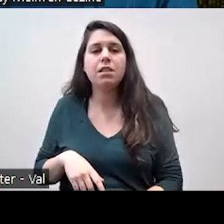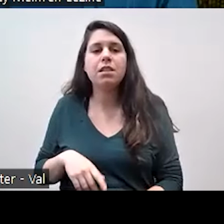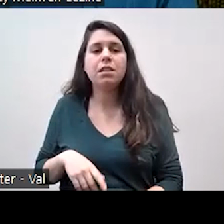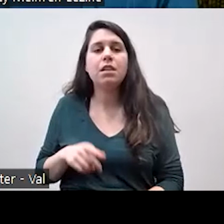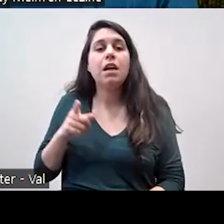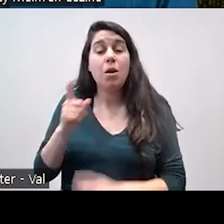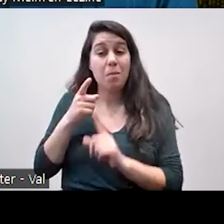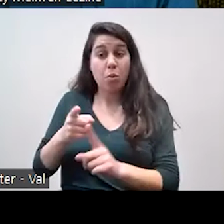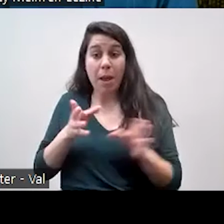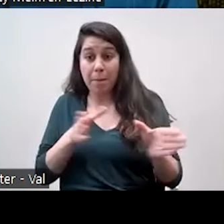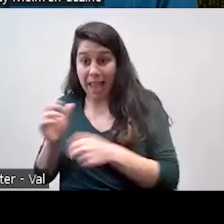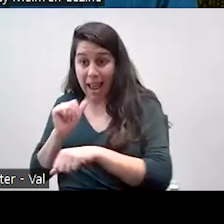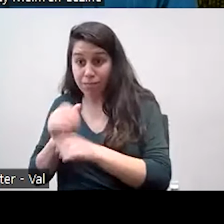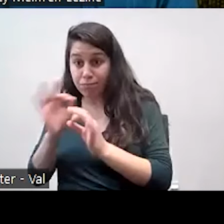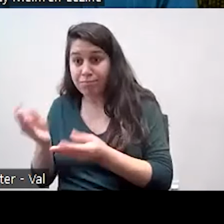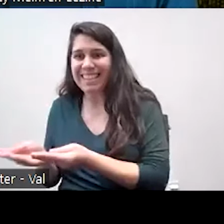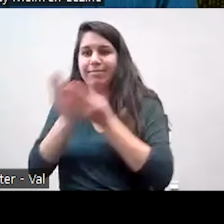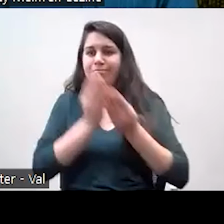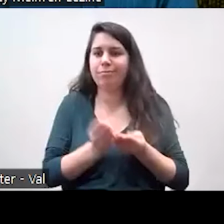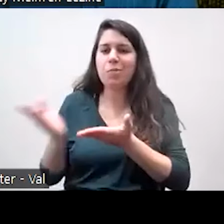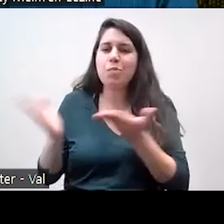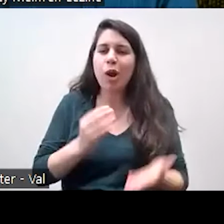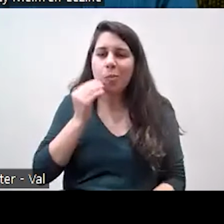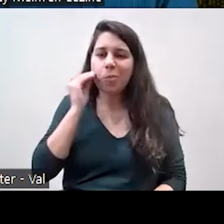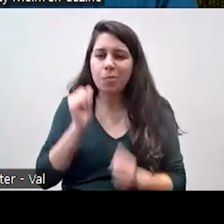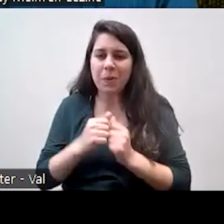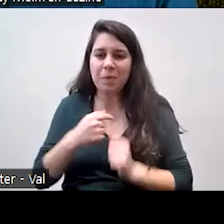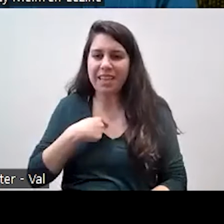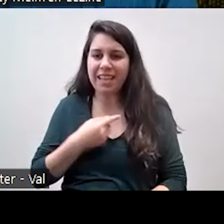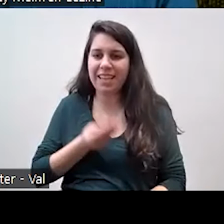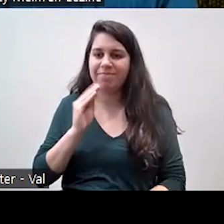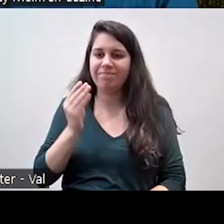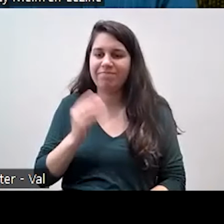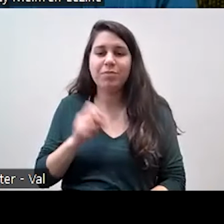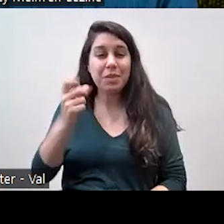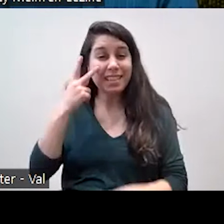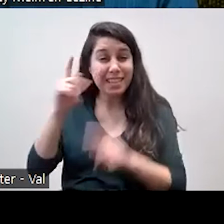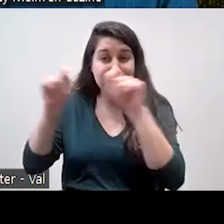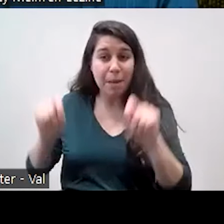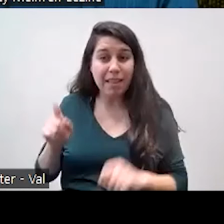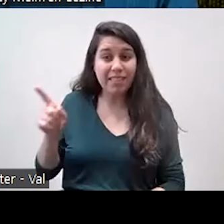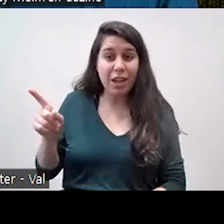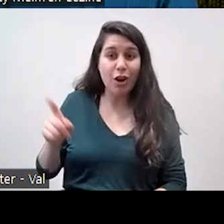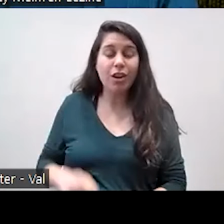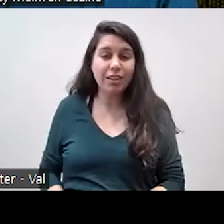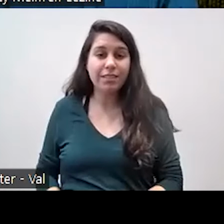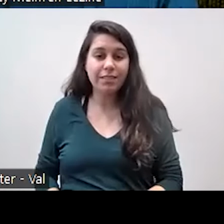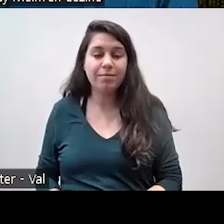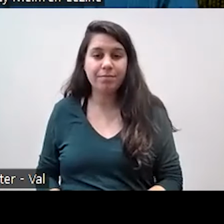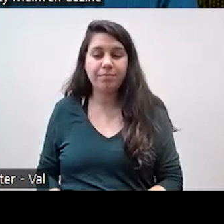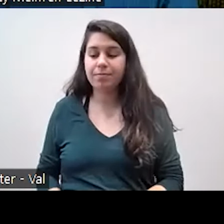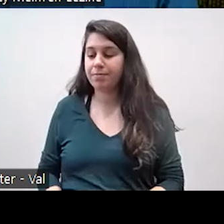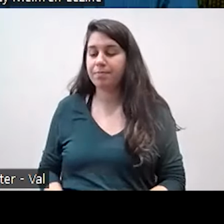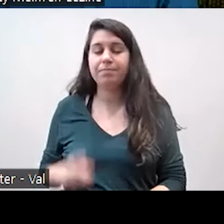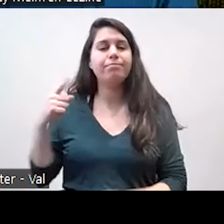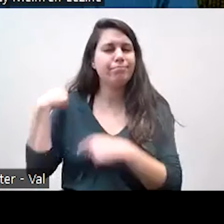home by somebody. So you see on the screen the patient safety plan template. This is the one that has been used